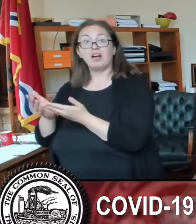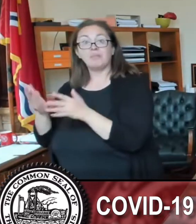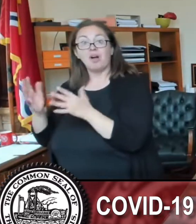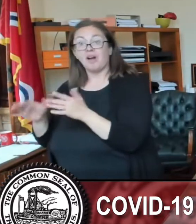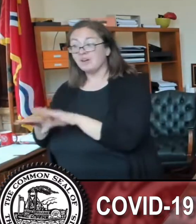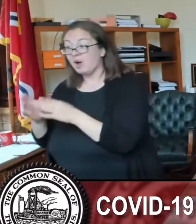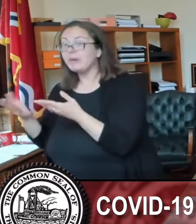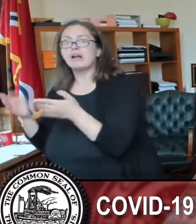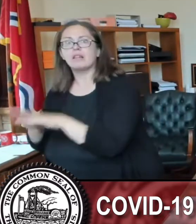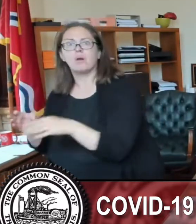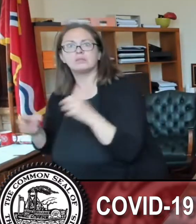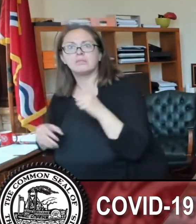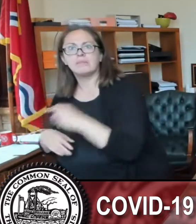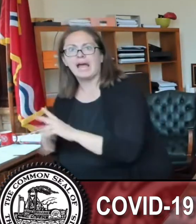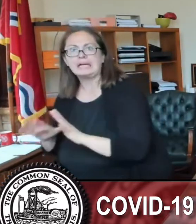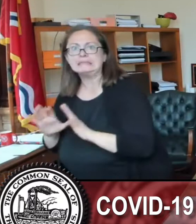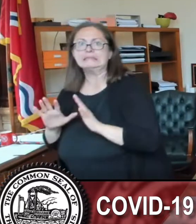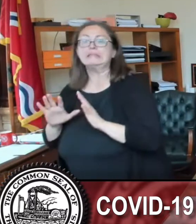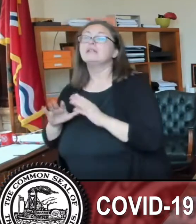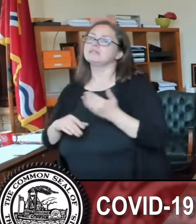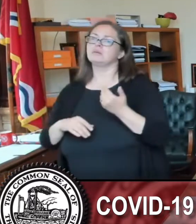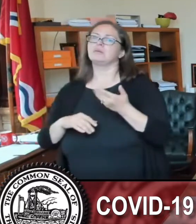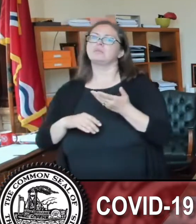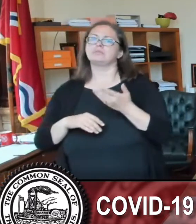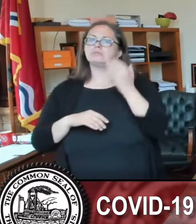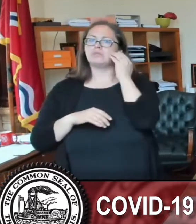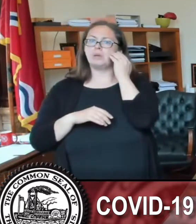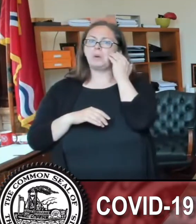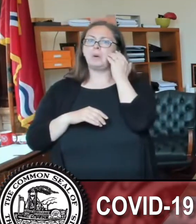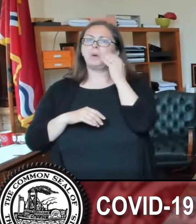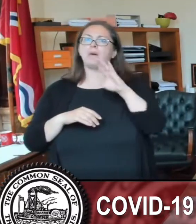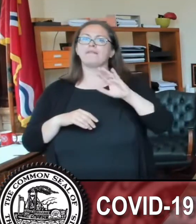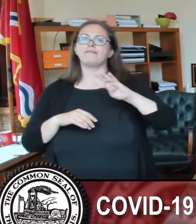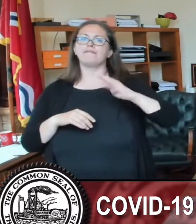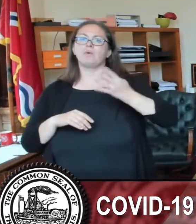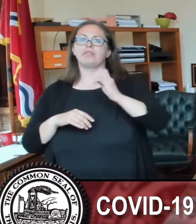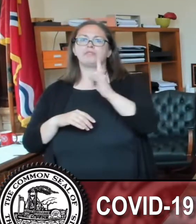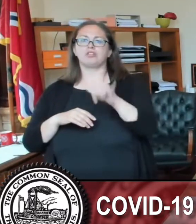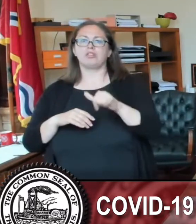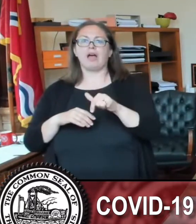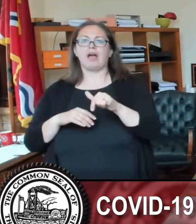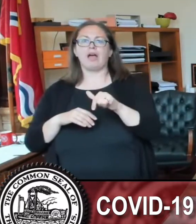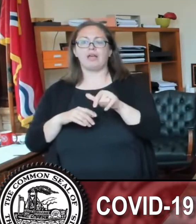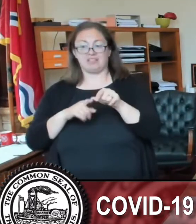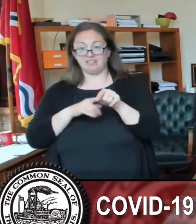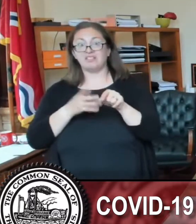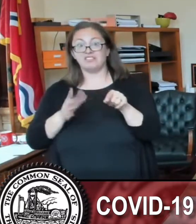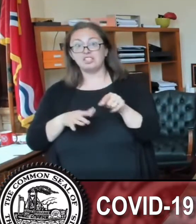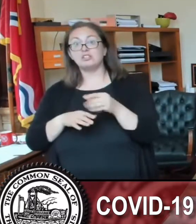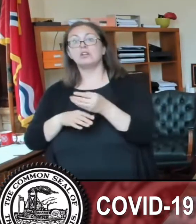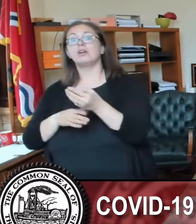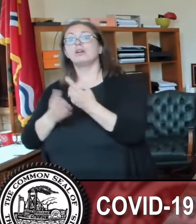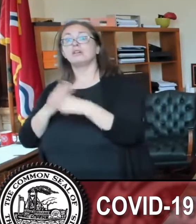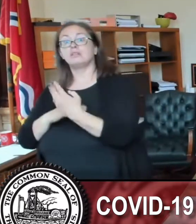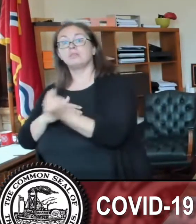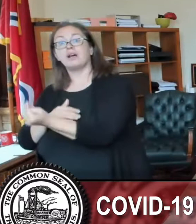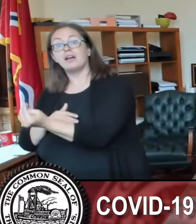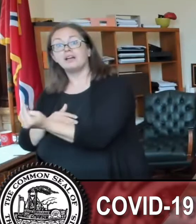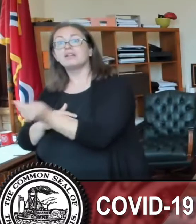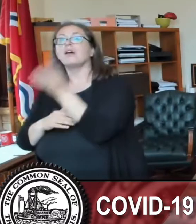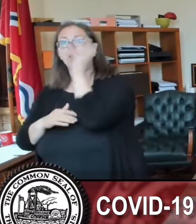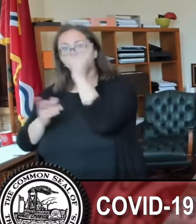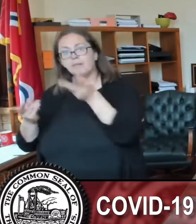Monday, the Monday after the 4th of July, our large venues in the city of St. Louis are going to be allowed to go to